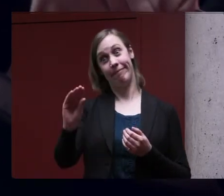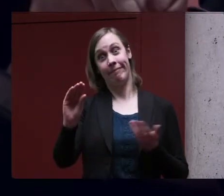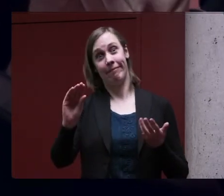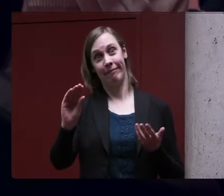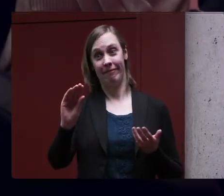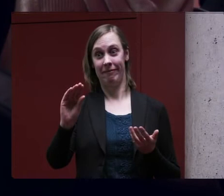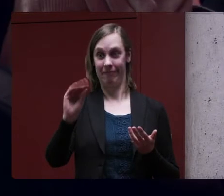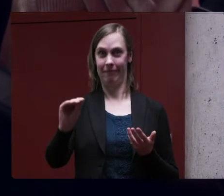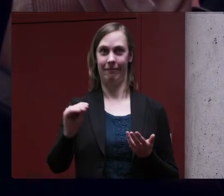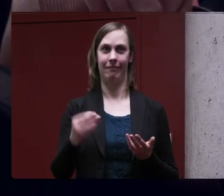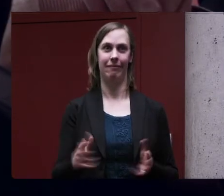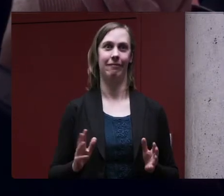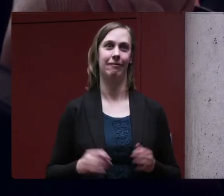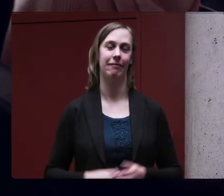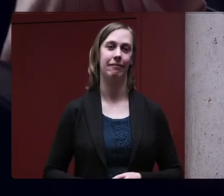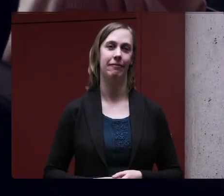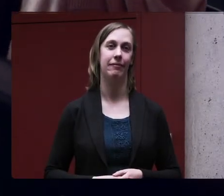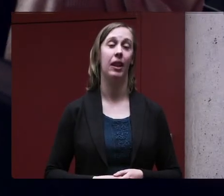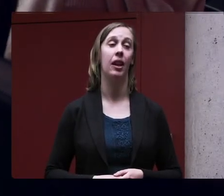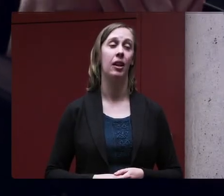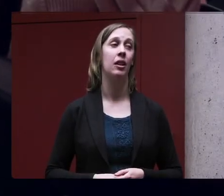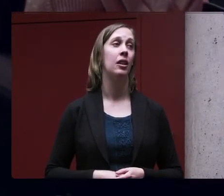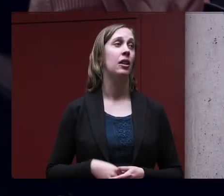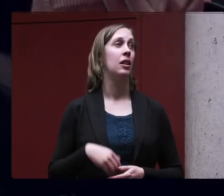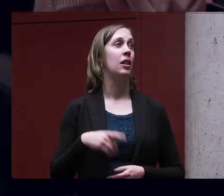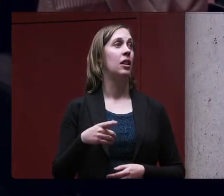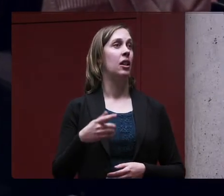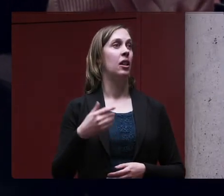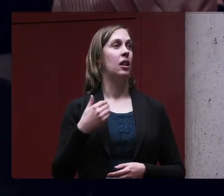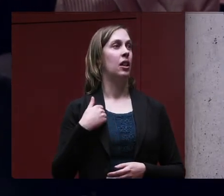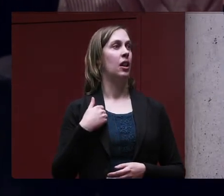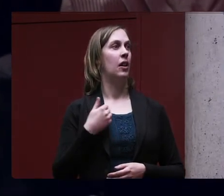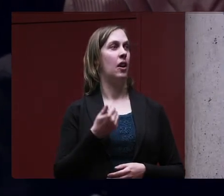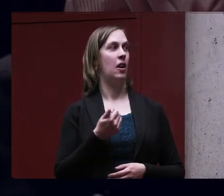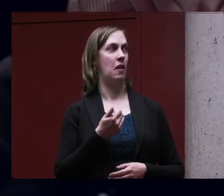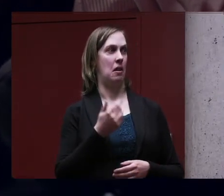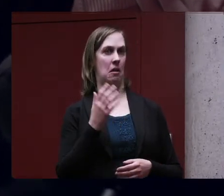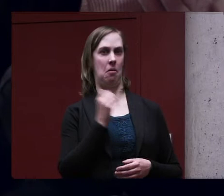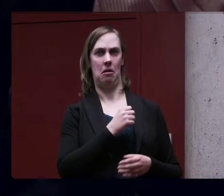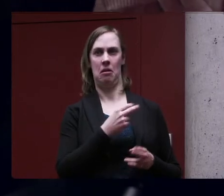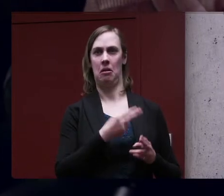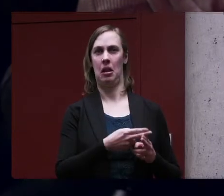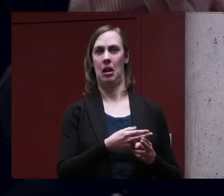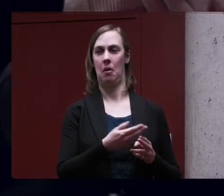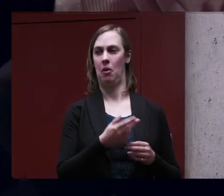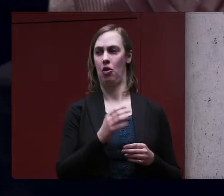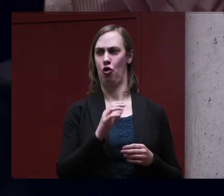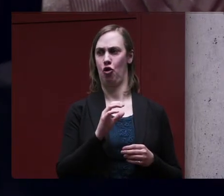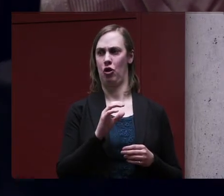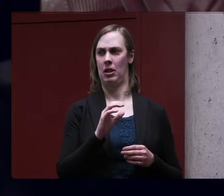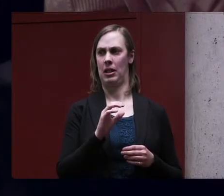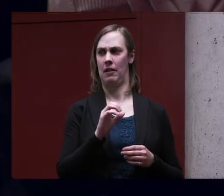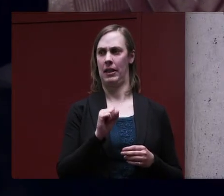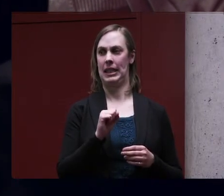I guess we've been working with Steve Craig and a couple of other city council members